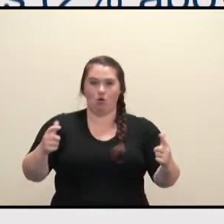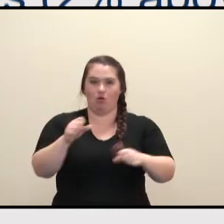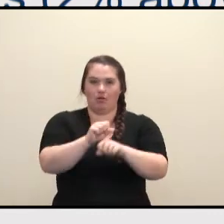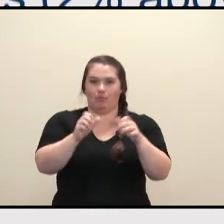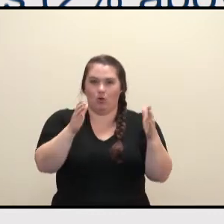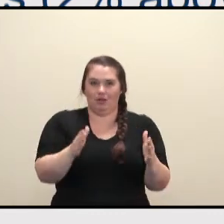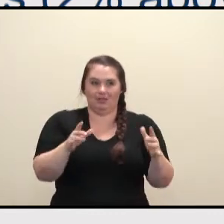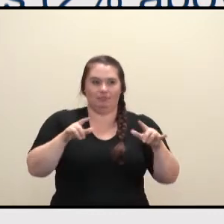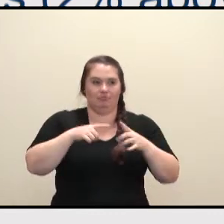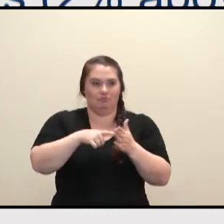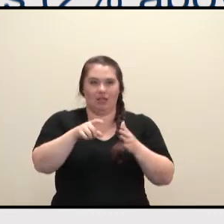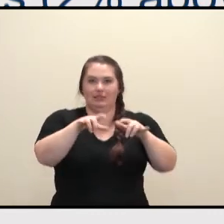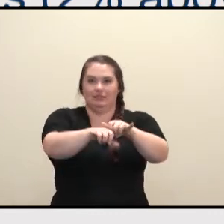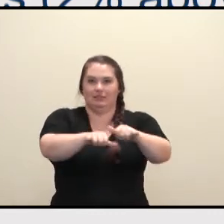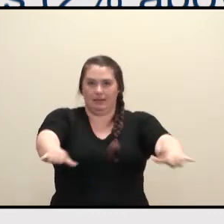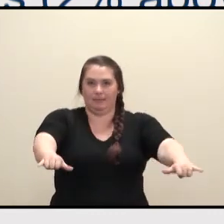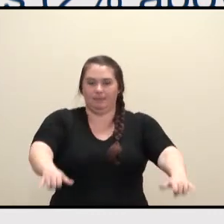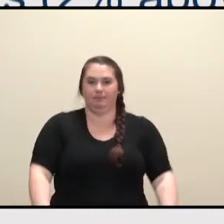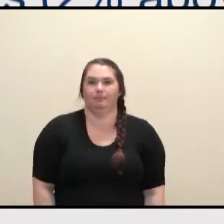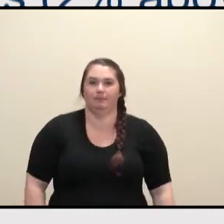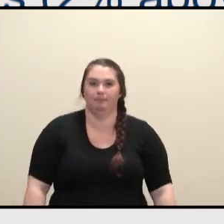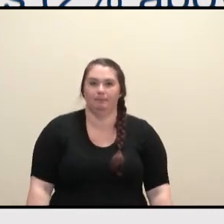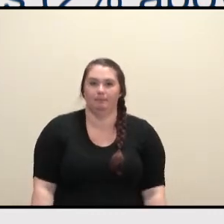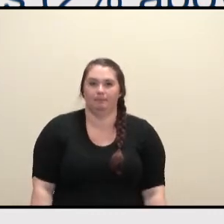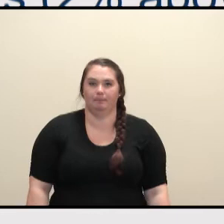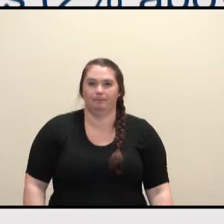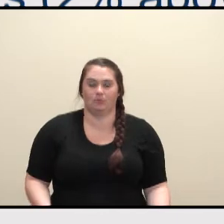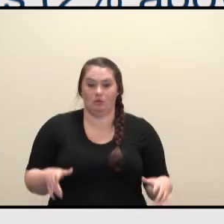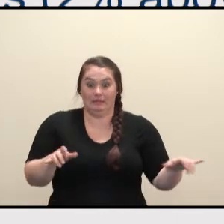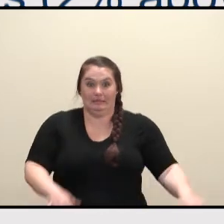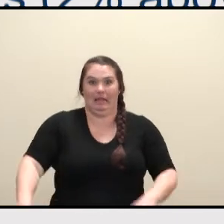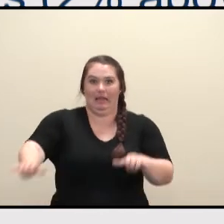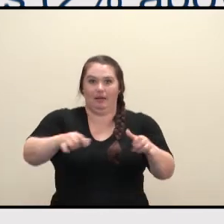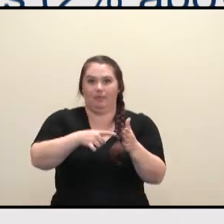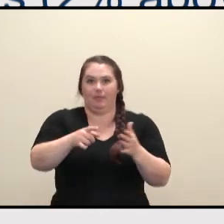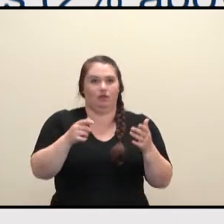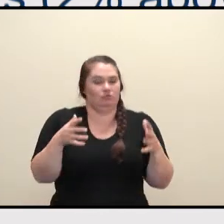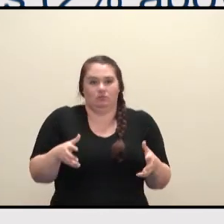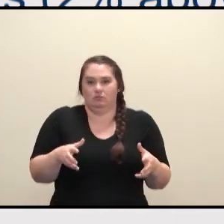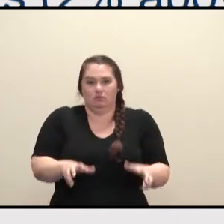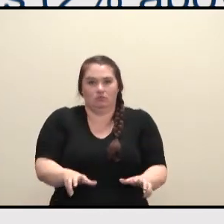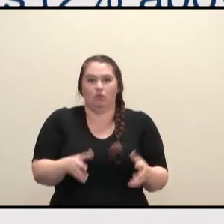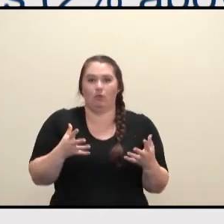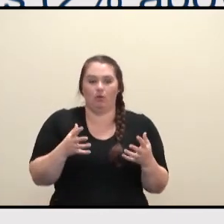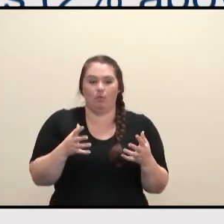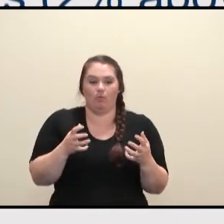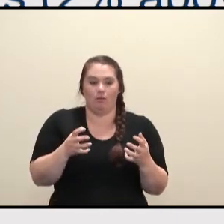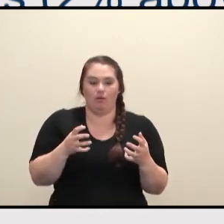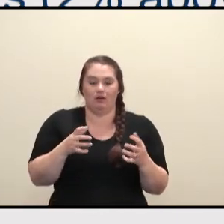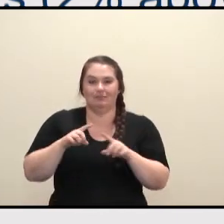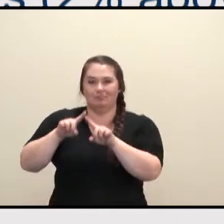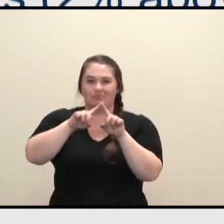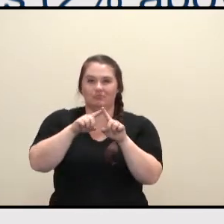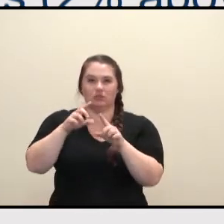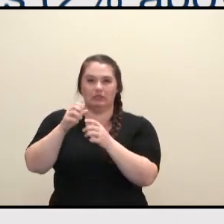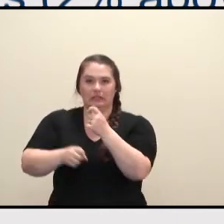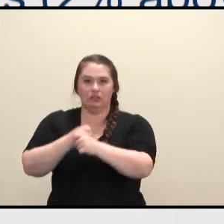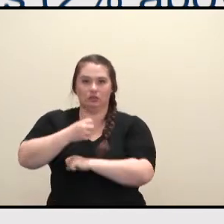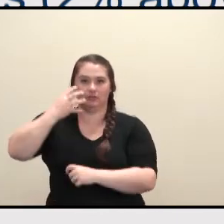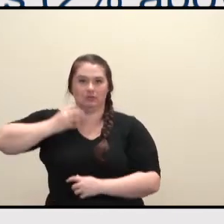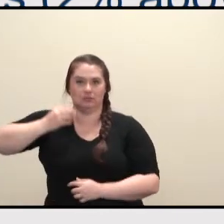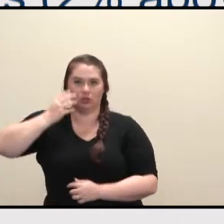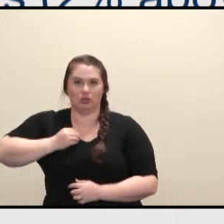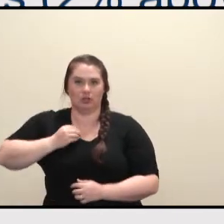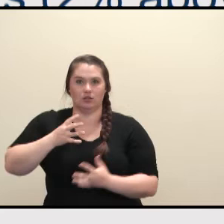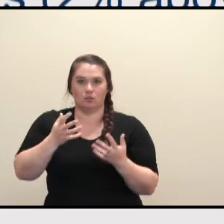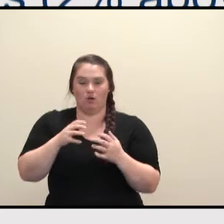same rate. And so what we want to do is apply a strategy where we can spread those employees out by years of experience, and it will